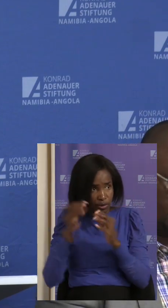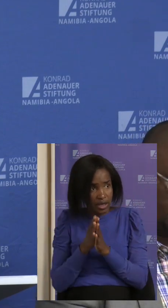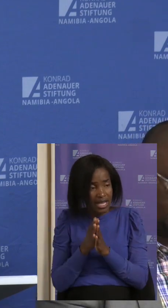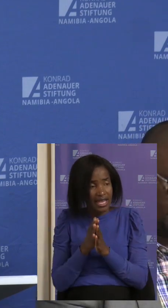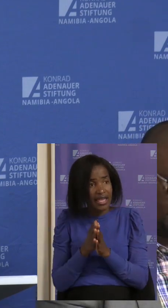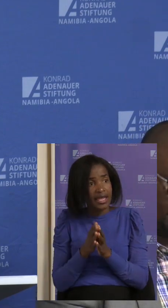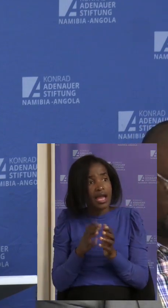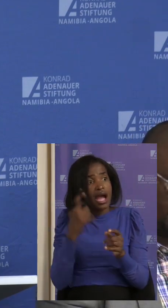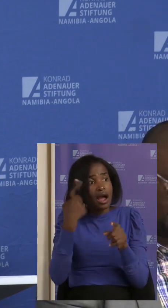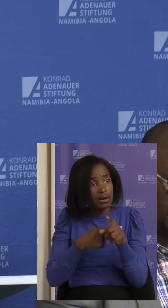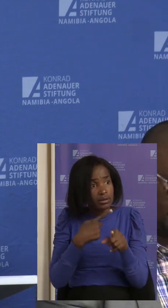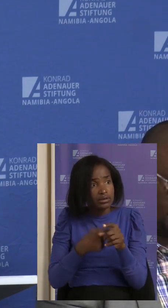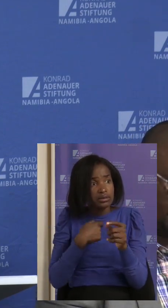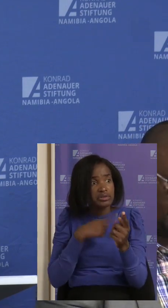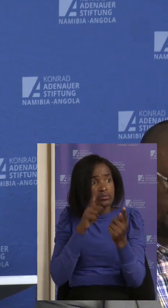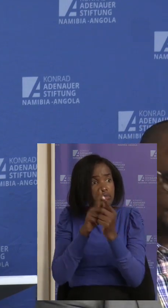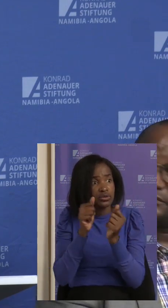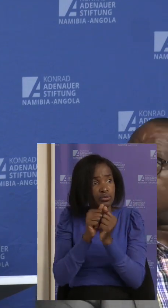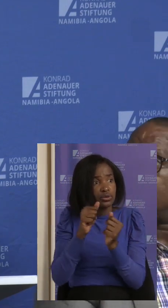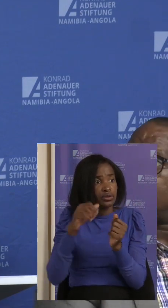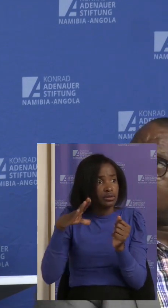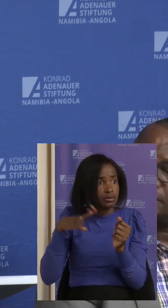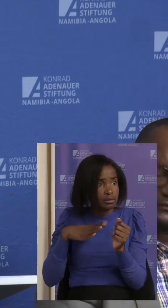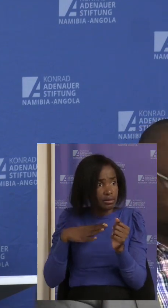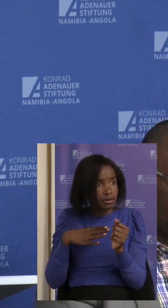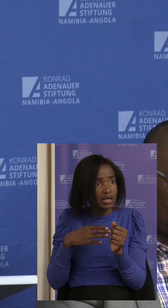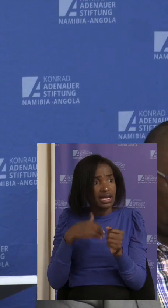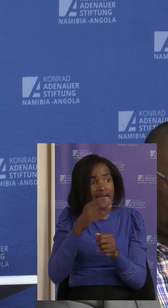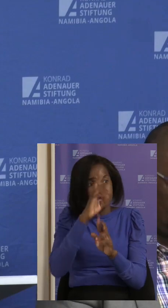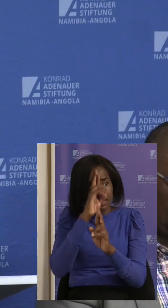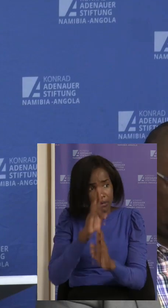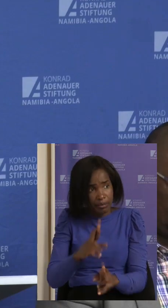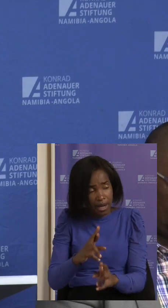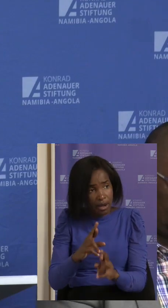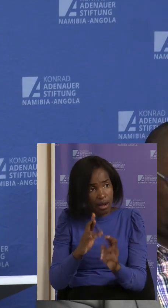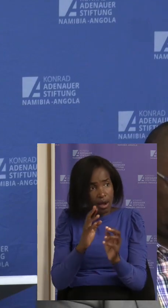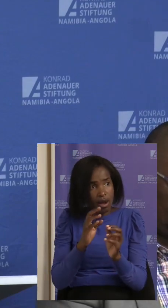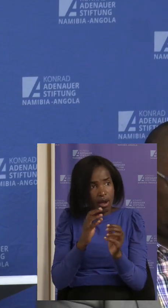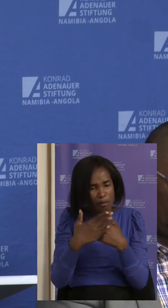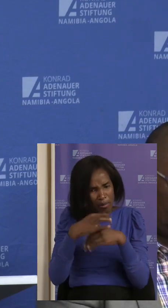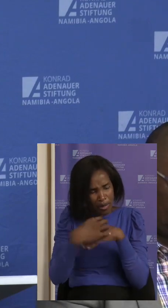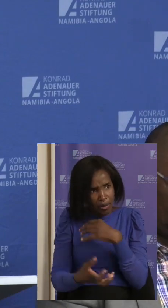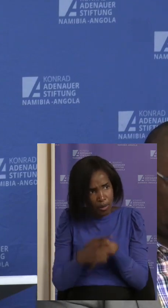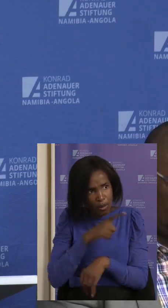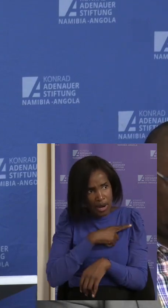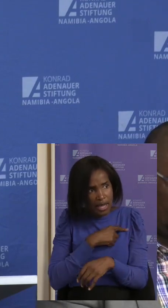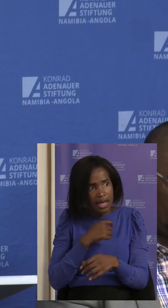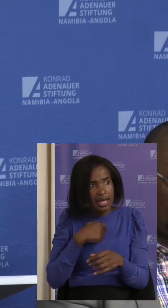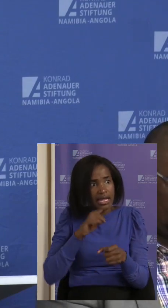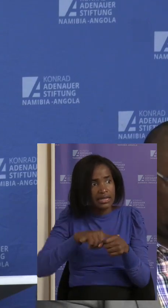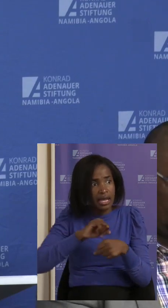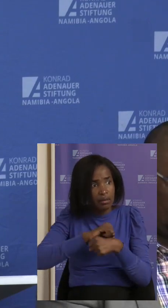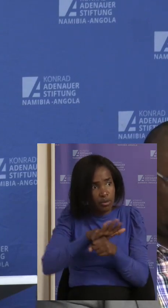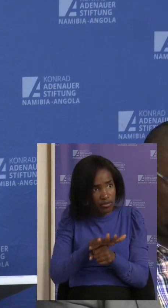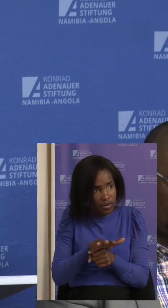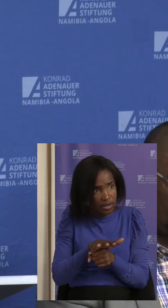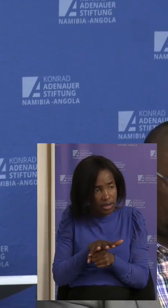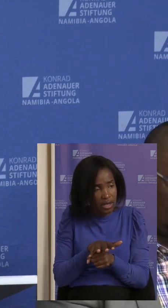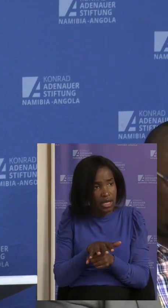biggest fight where I even became almost very disrespectful to elders was when I served during COVID-19 and they wanted